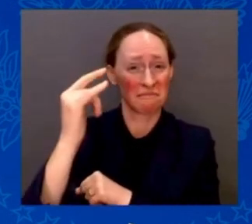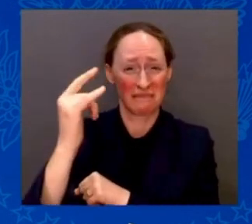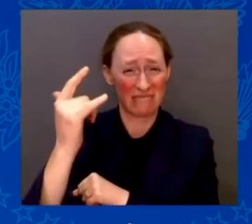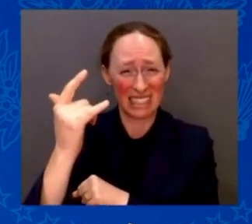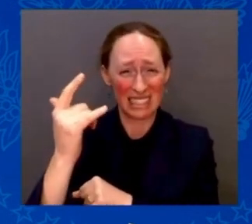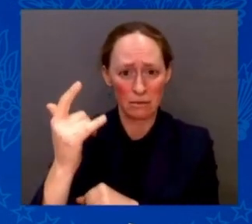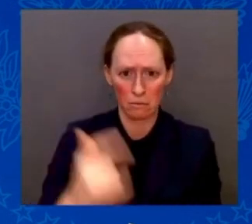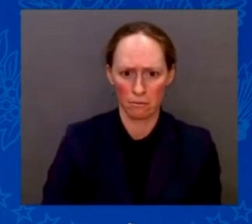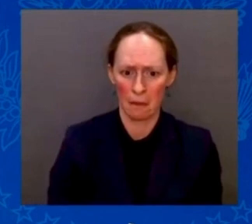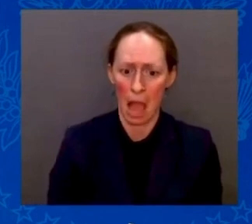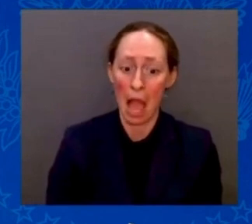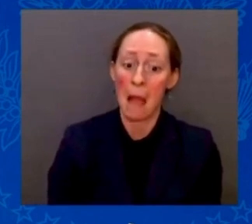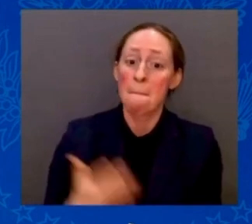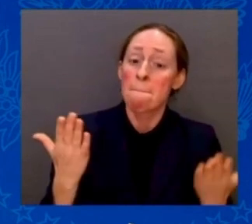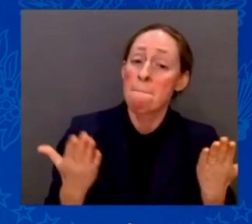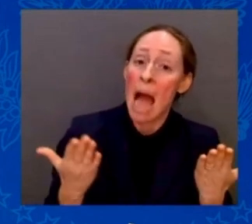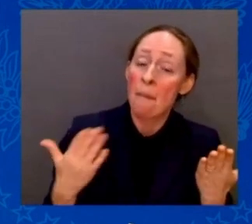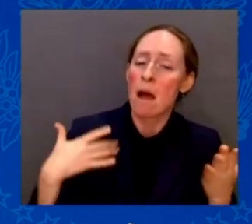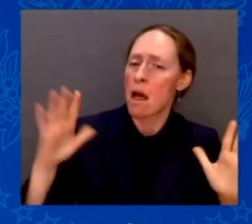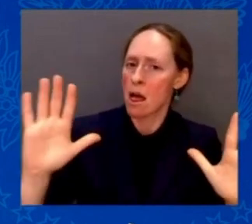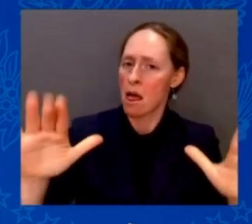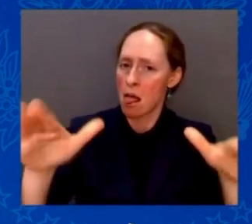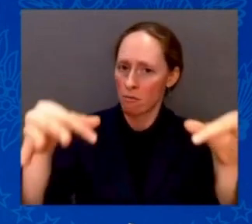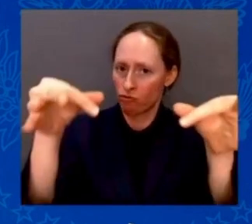And first of all,